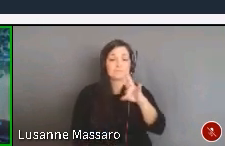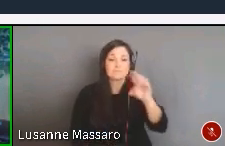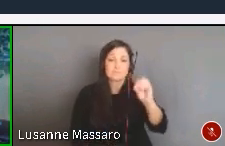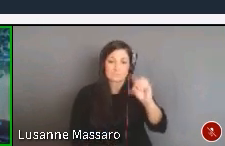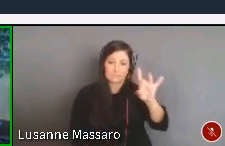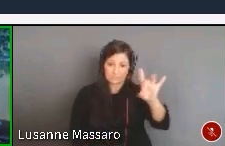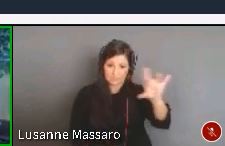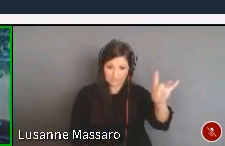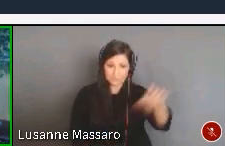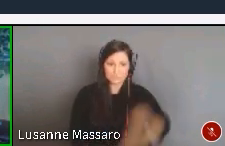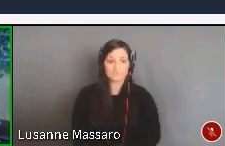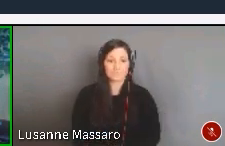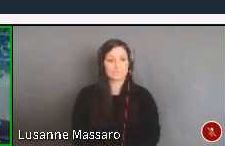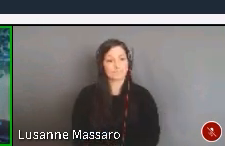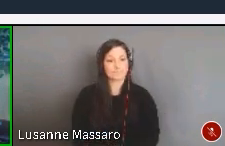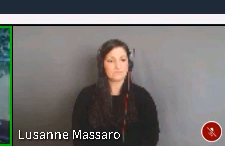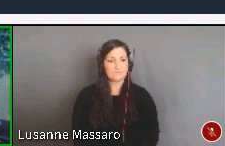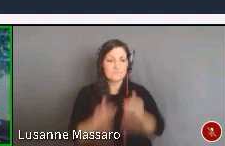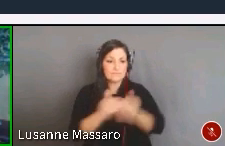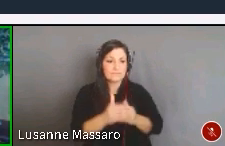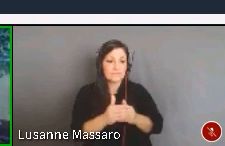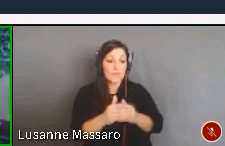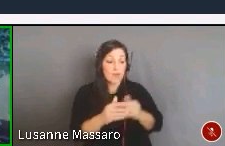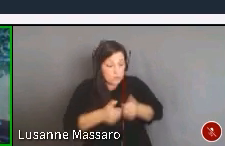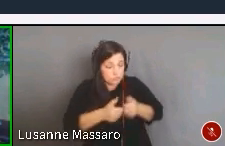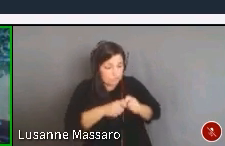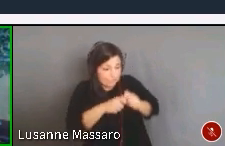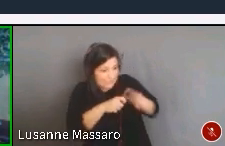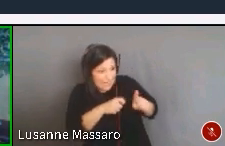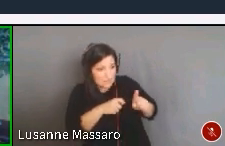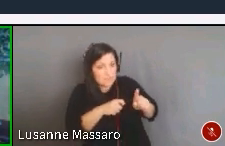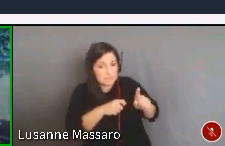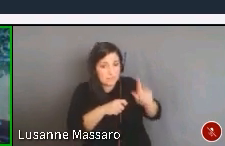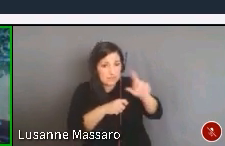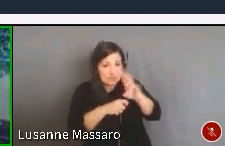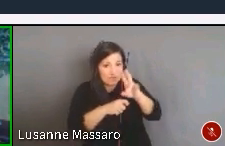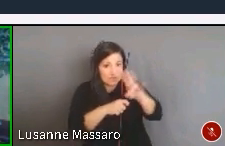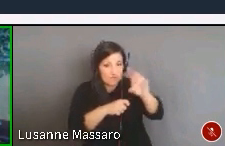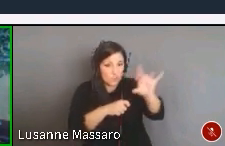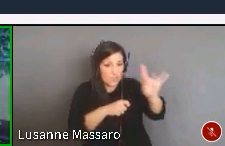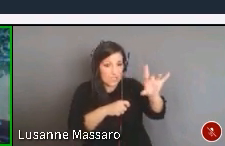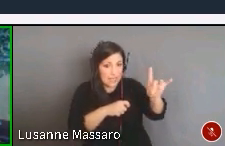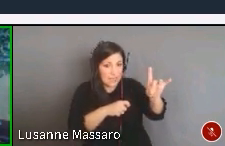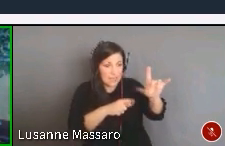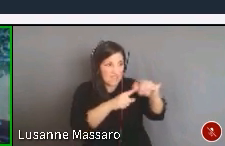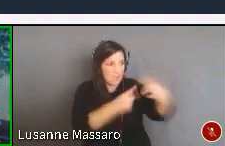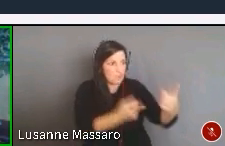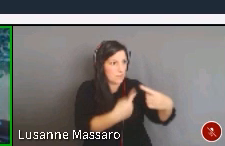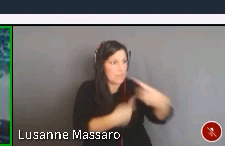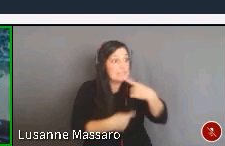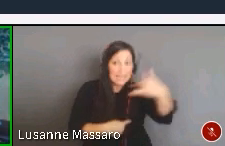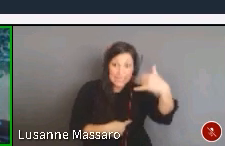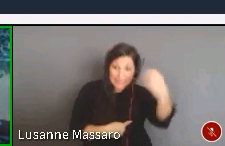77088. The next message you'll get once you've done that is we'll be asking you to type in yes, that you